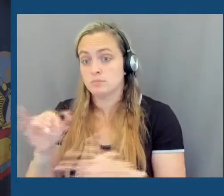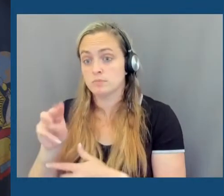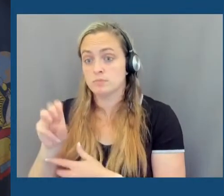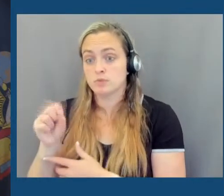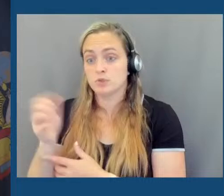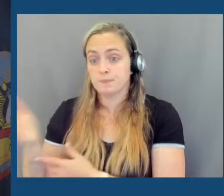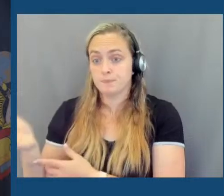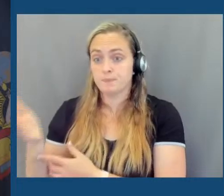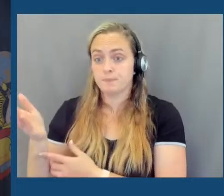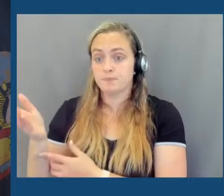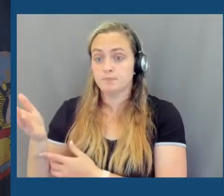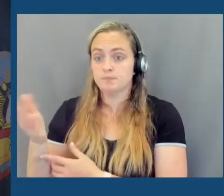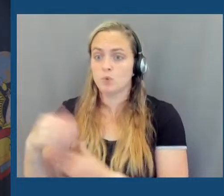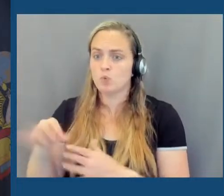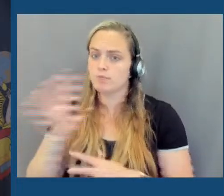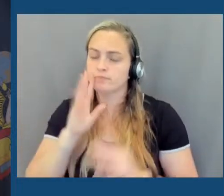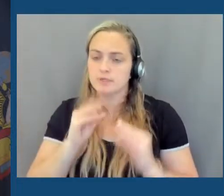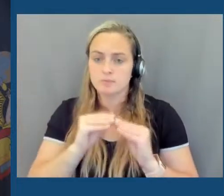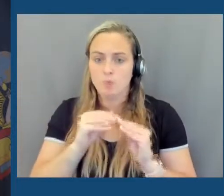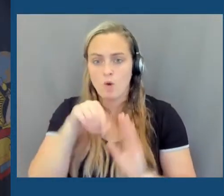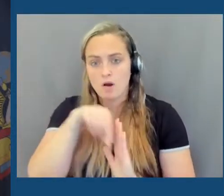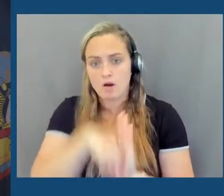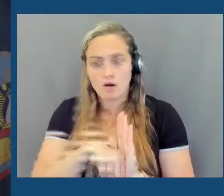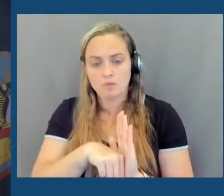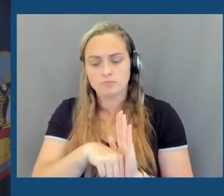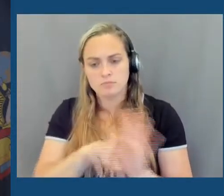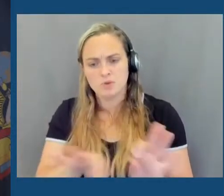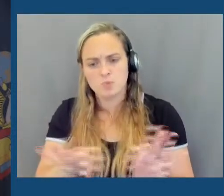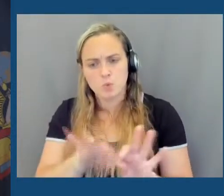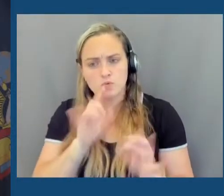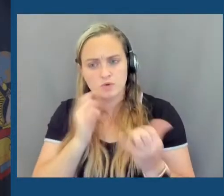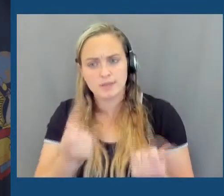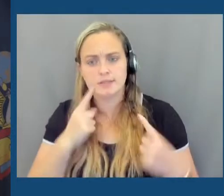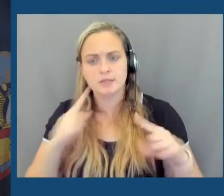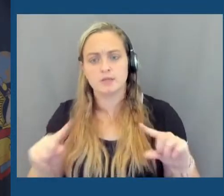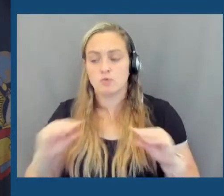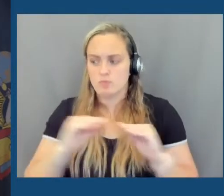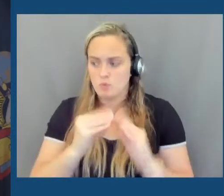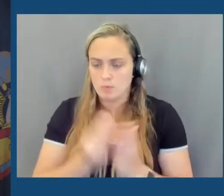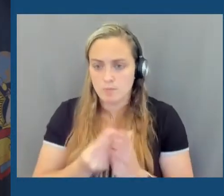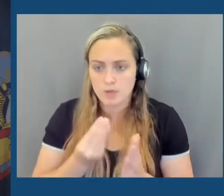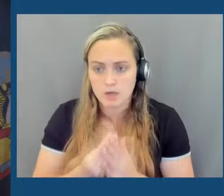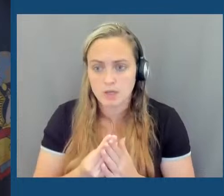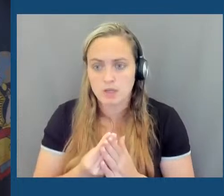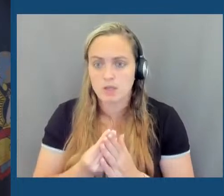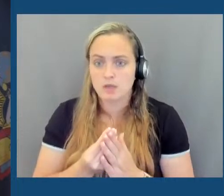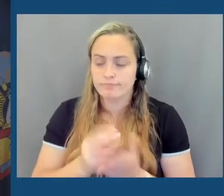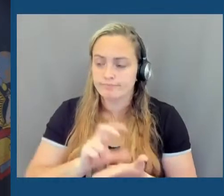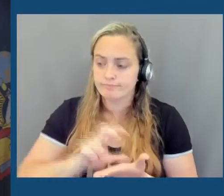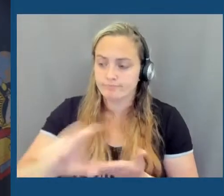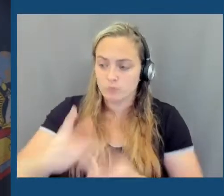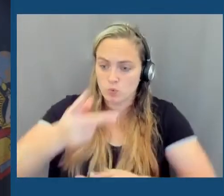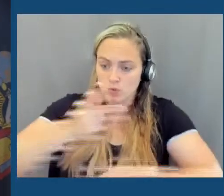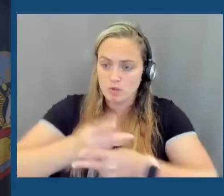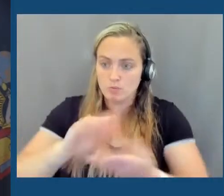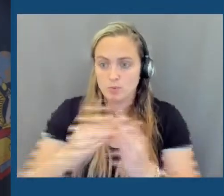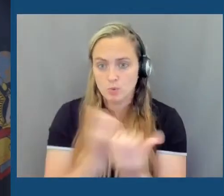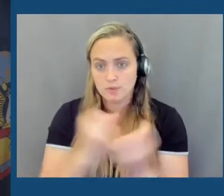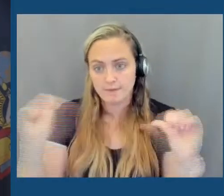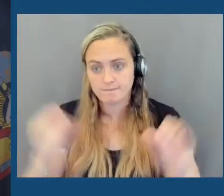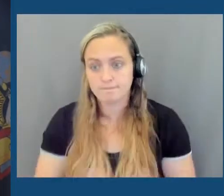more about these trends and the significance of today's announcement of more funding going out to keep our communities safe.